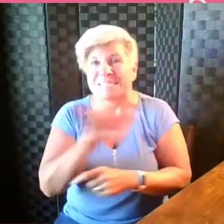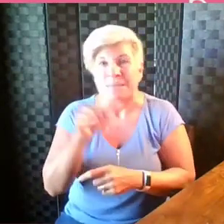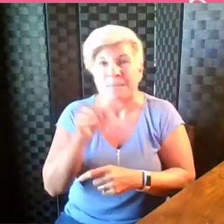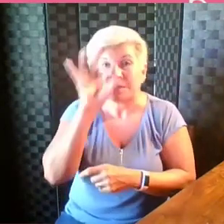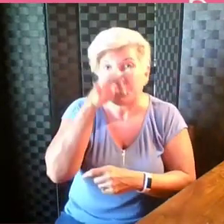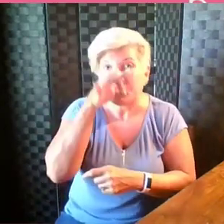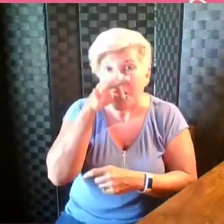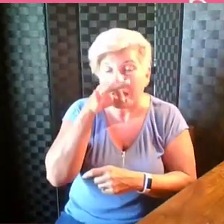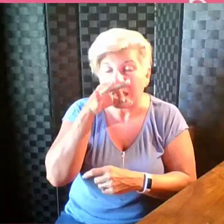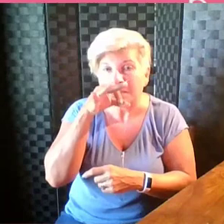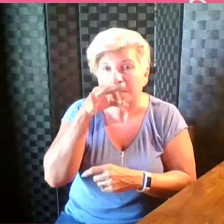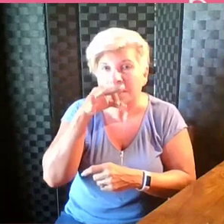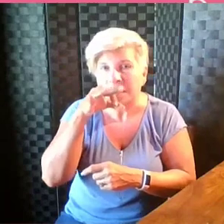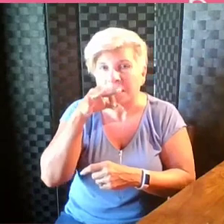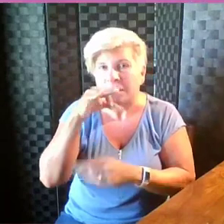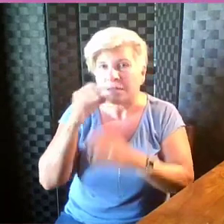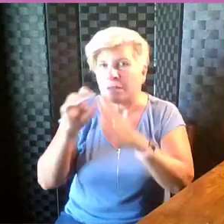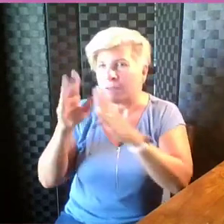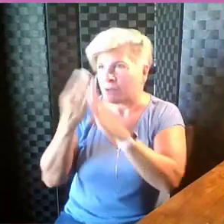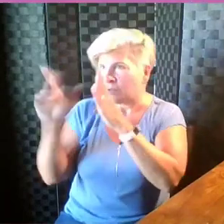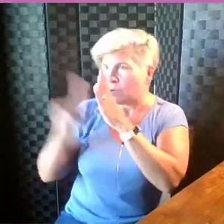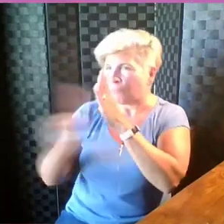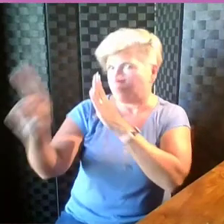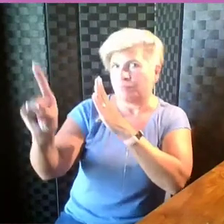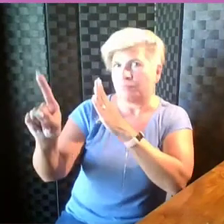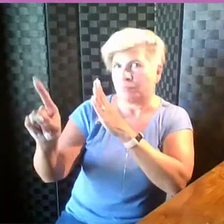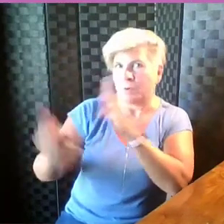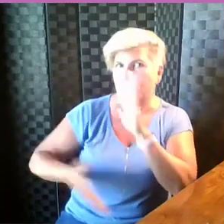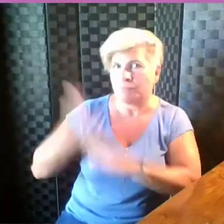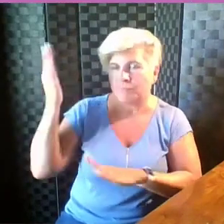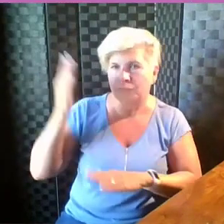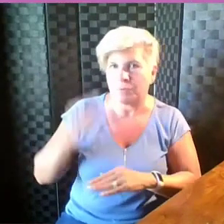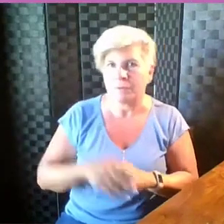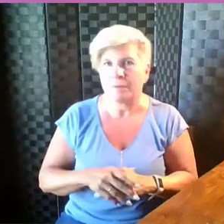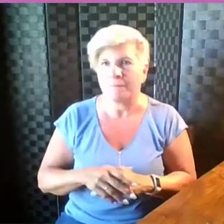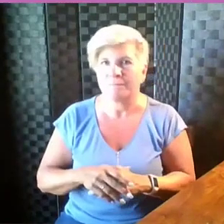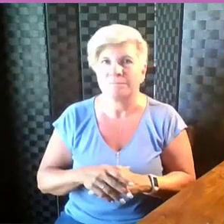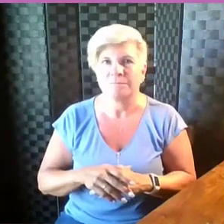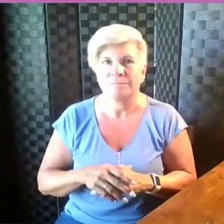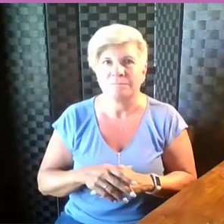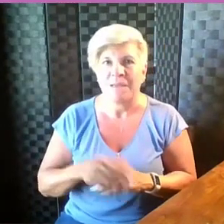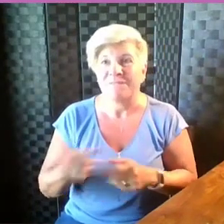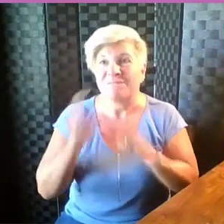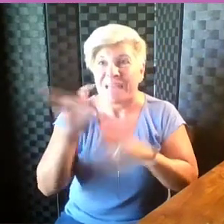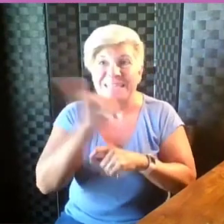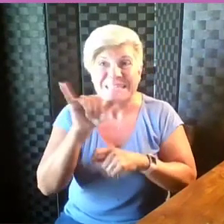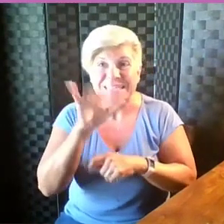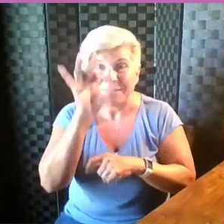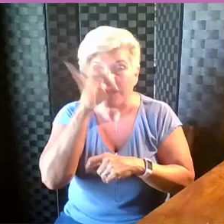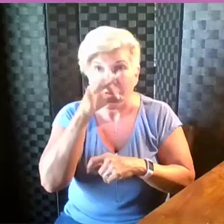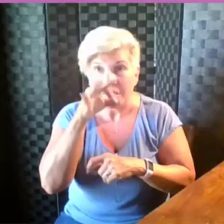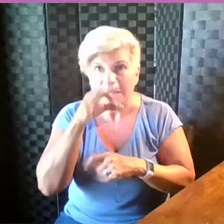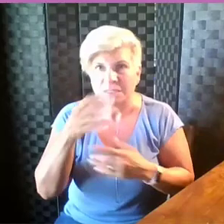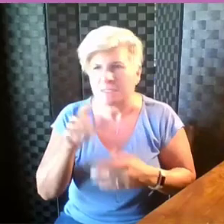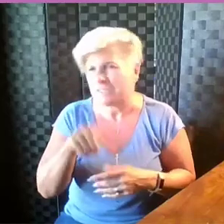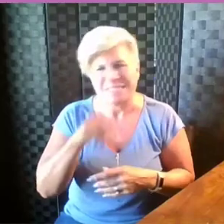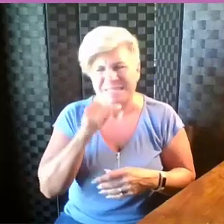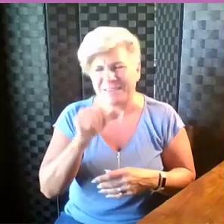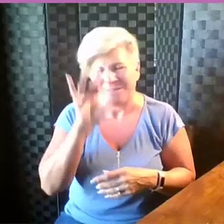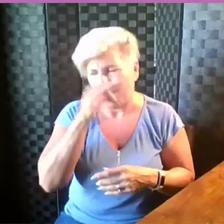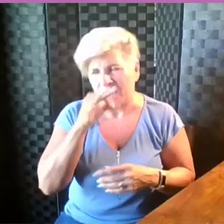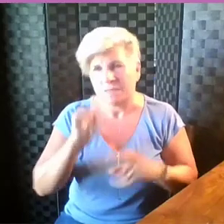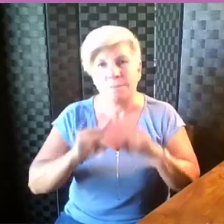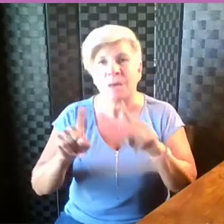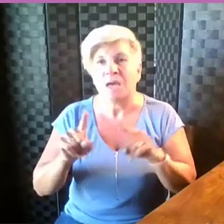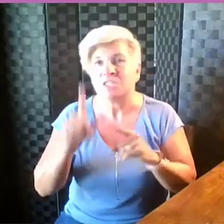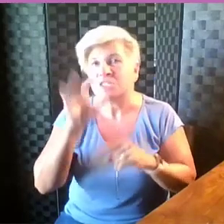a fox. That's our simile. She didn't run as fast as a fox. She's not a fox. But she ran as fast as she